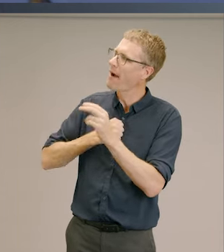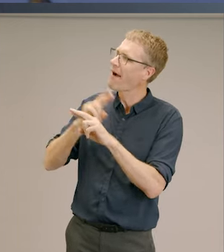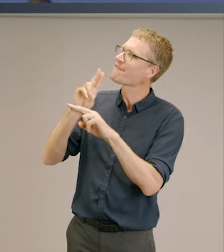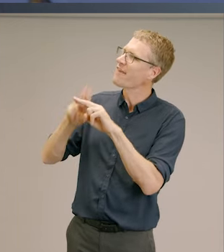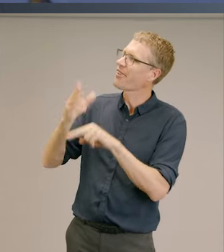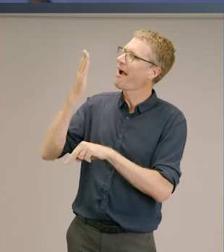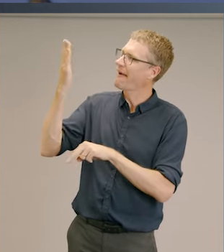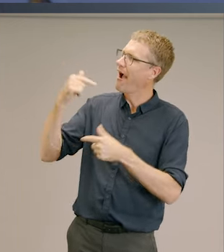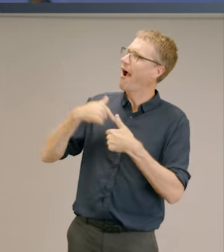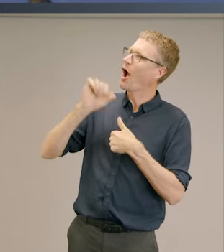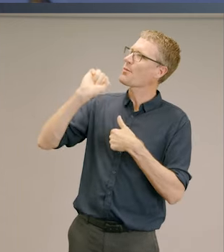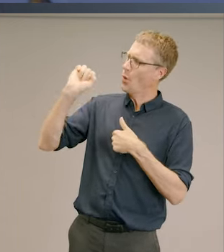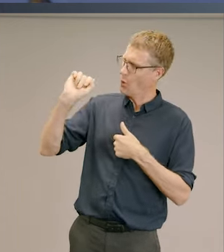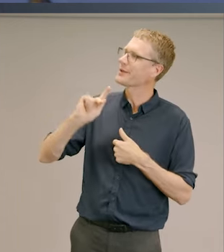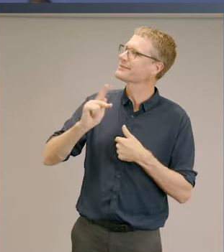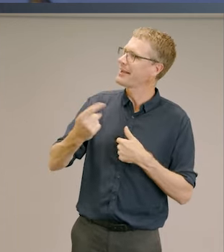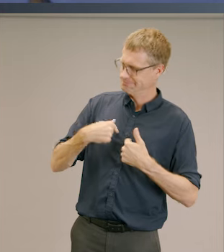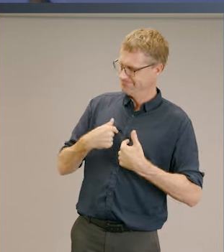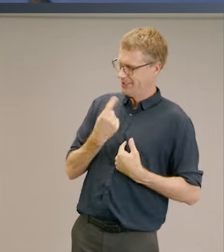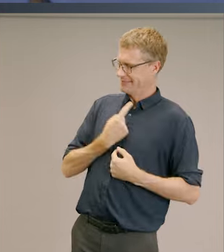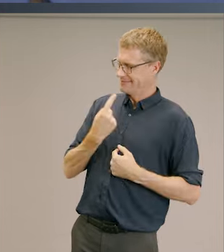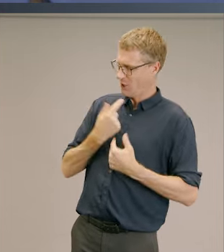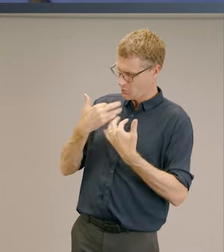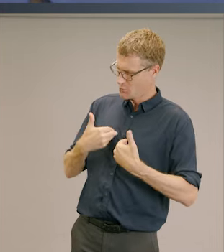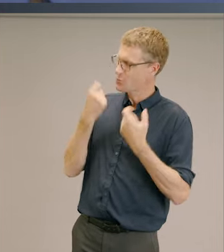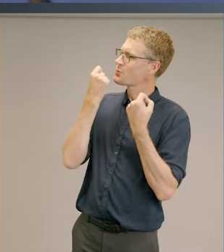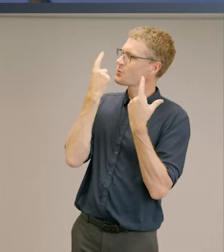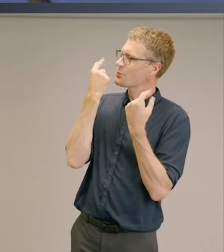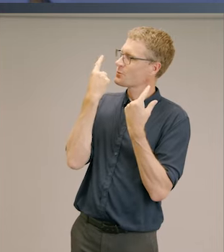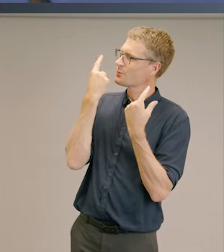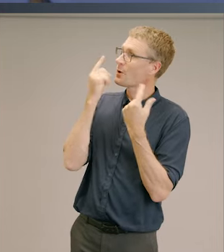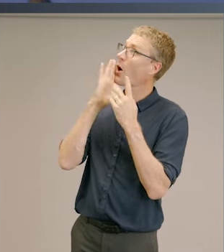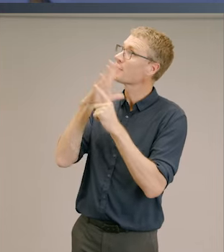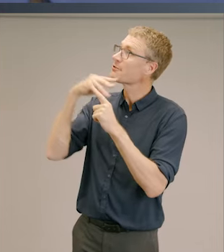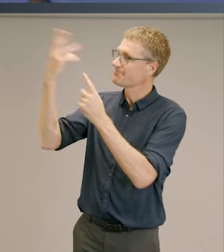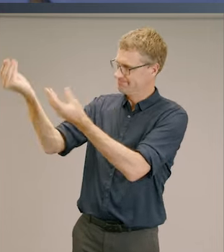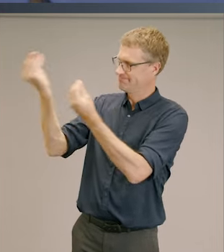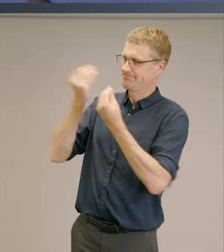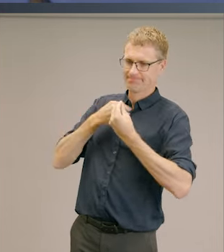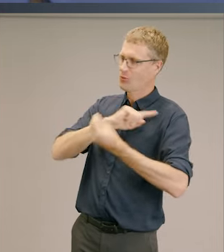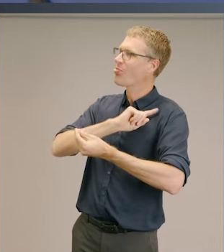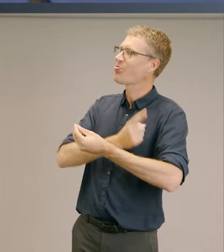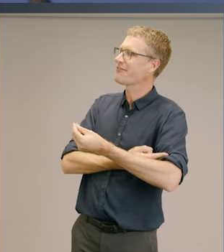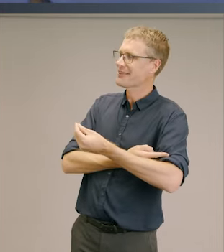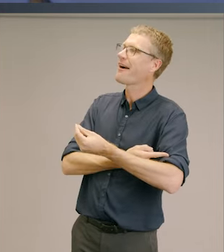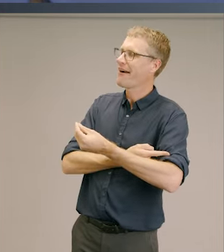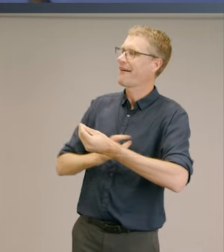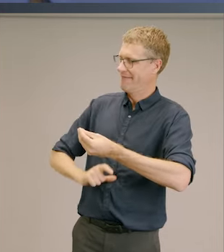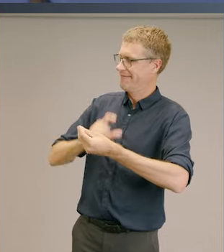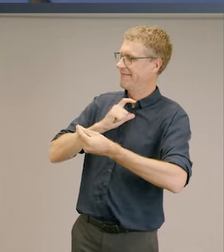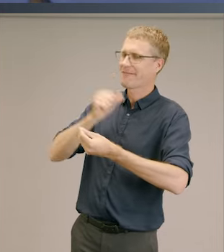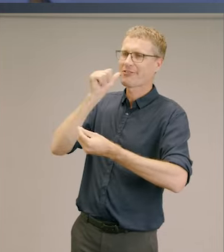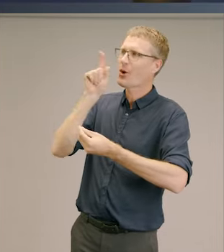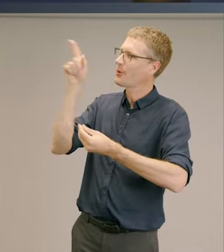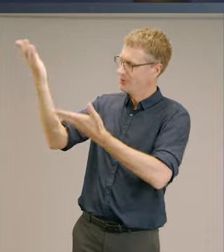do that because of his identity in his Heavenly Father, because of the authority that God had given him through